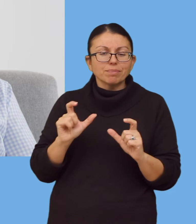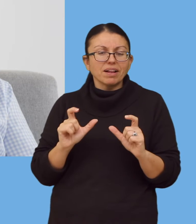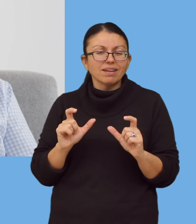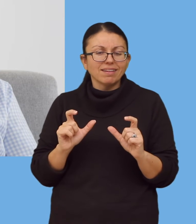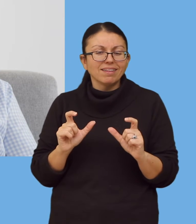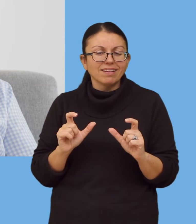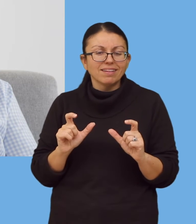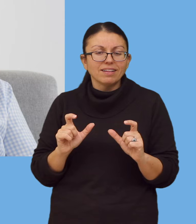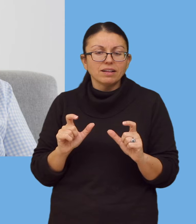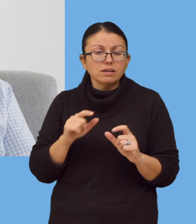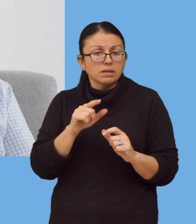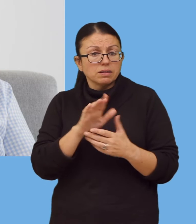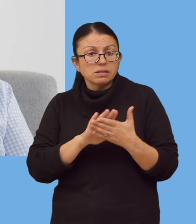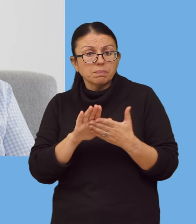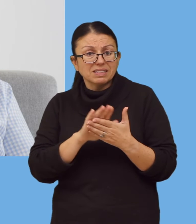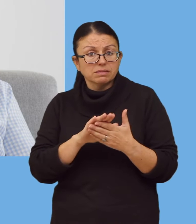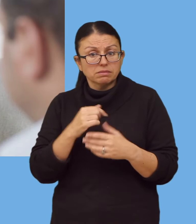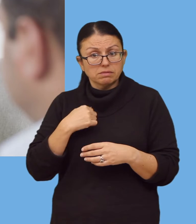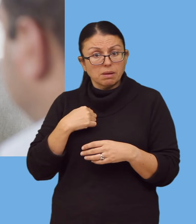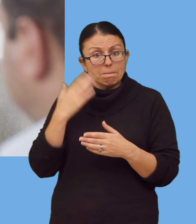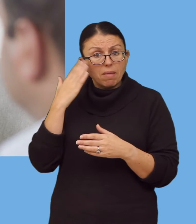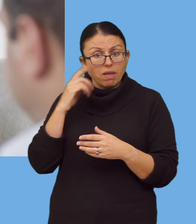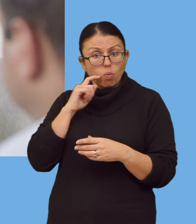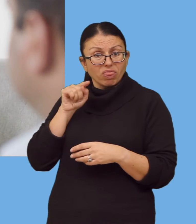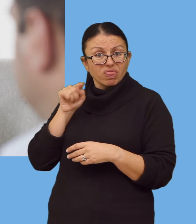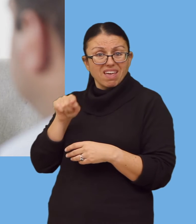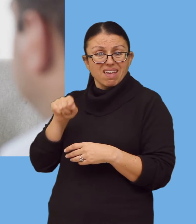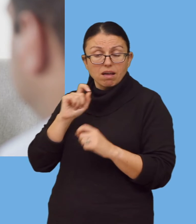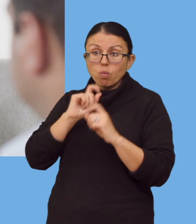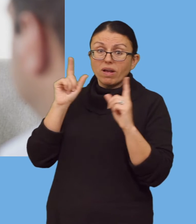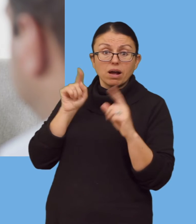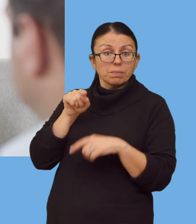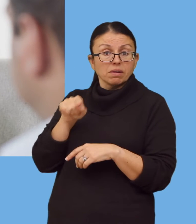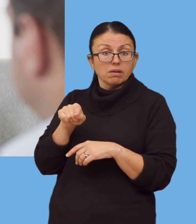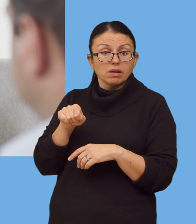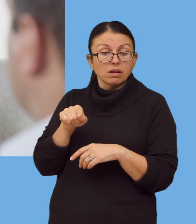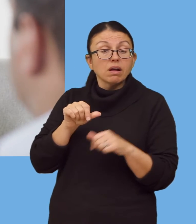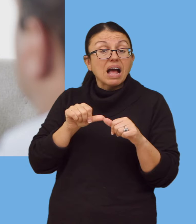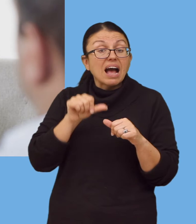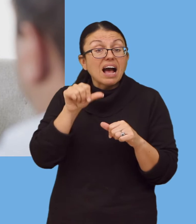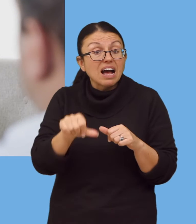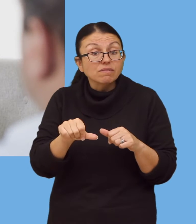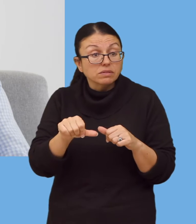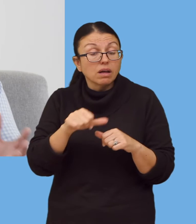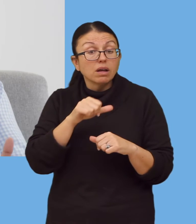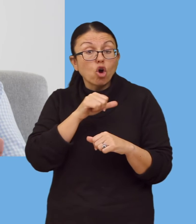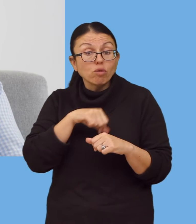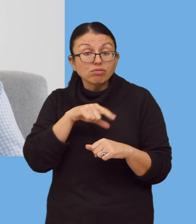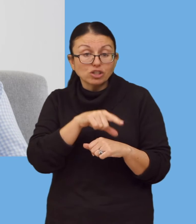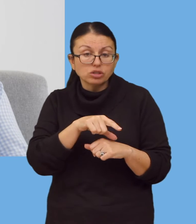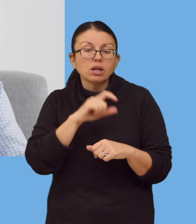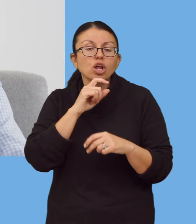and comfortable. Okay, so after I wake up, will my mum be there? After your operation, you'll go